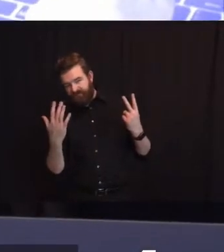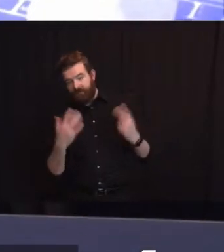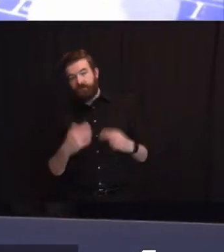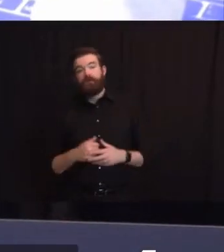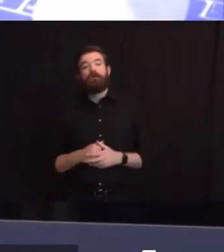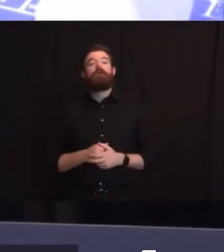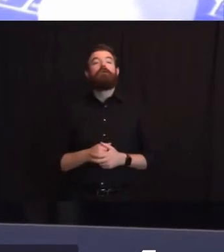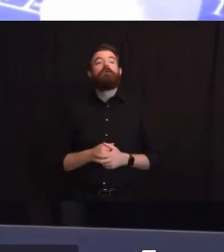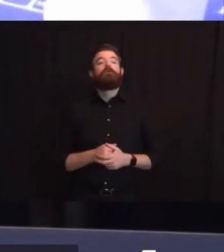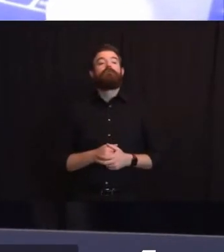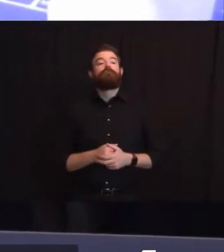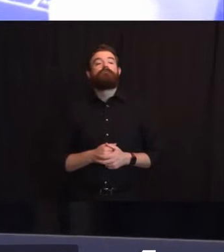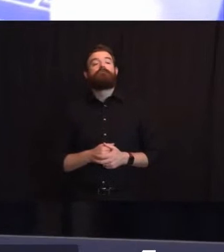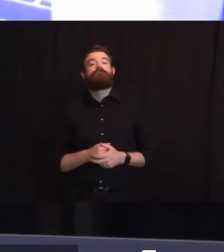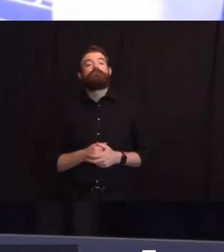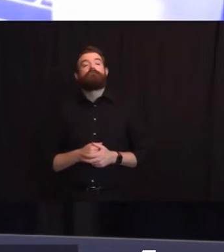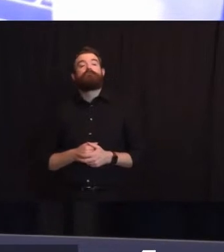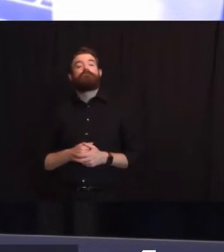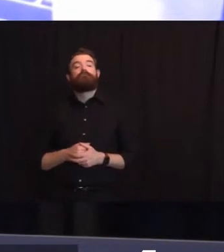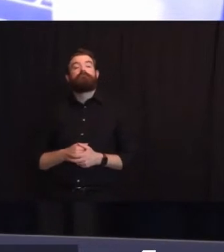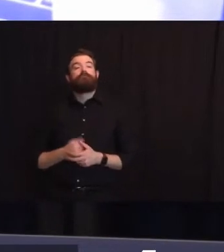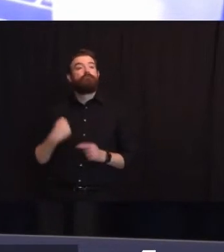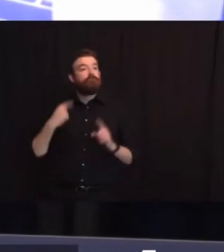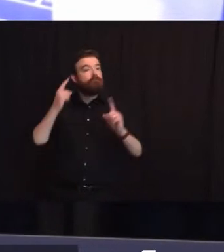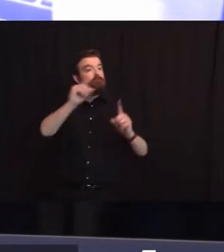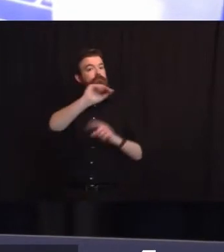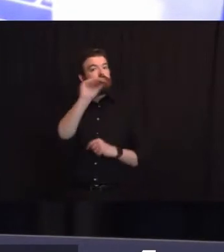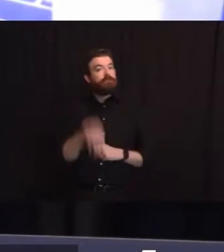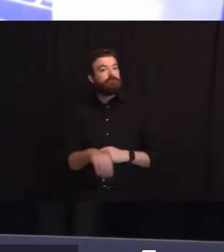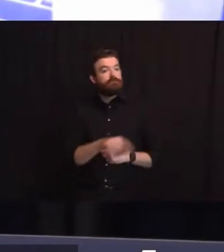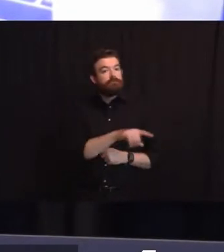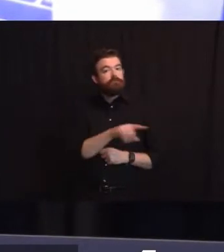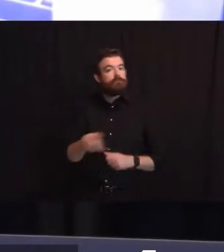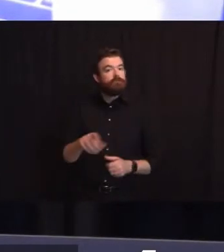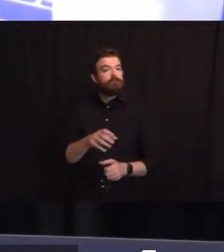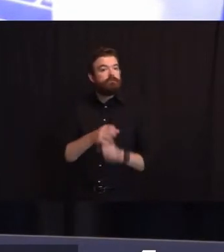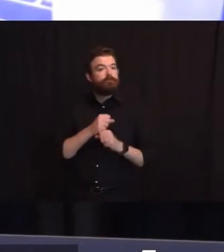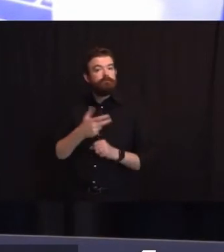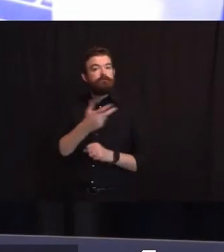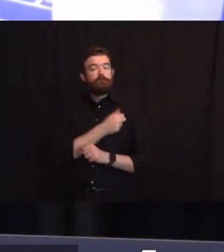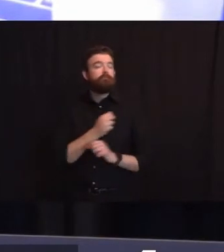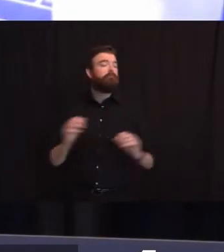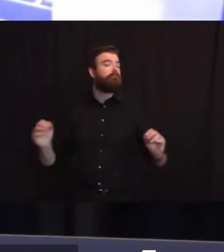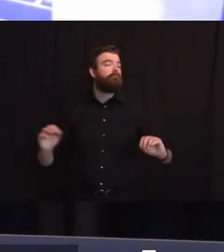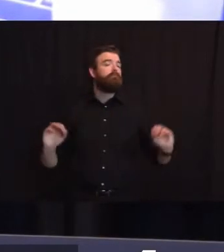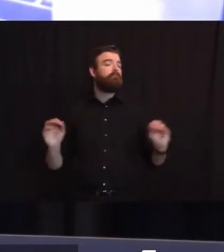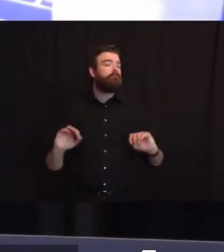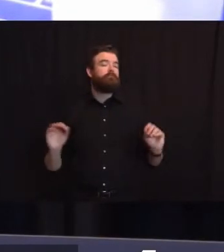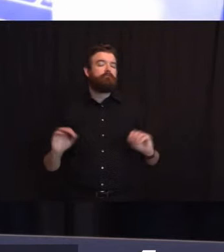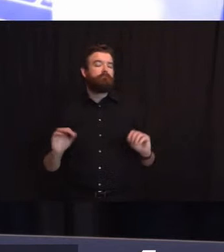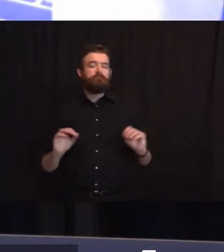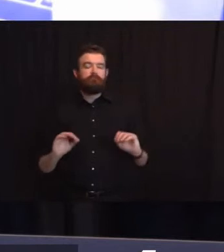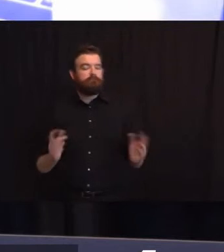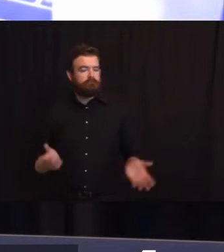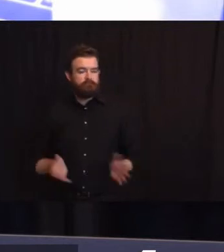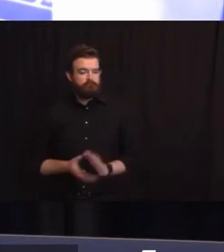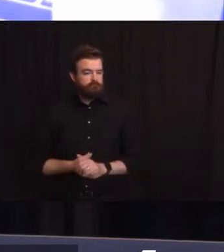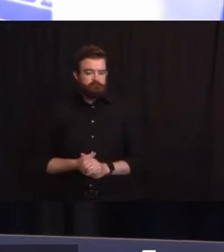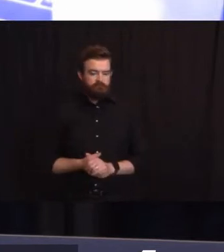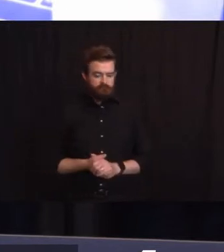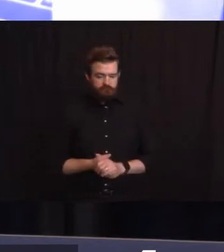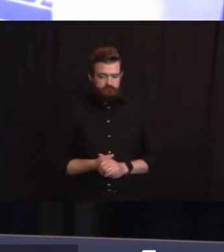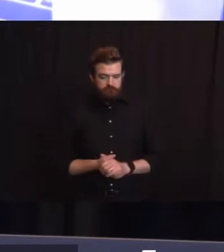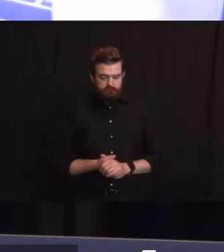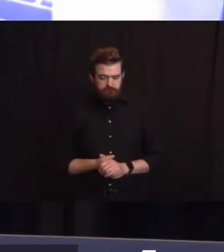and determine further activities with them to increase uptake. But